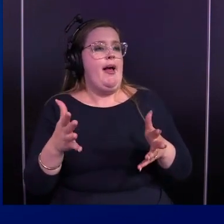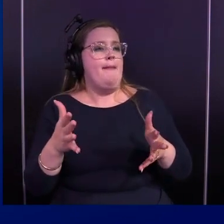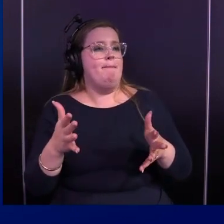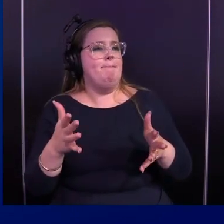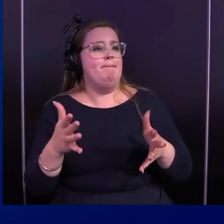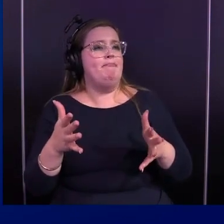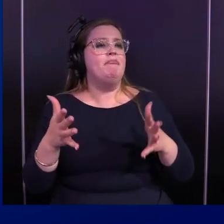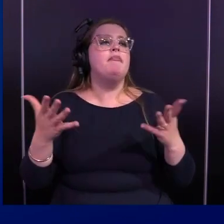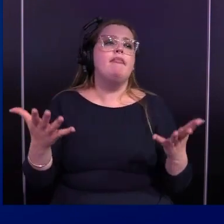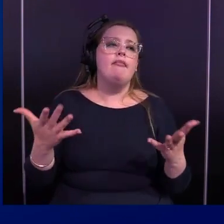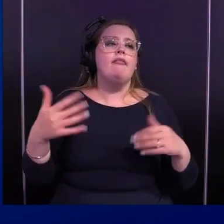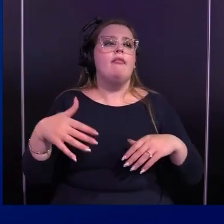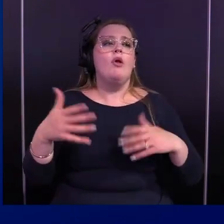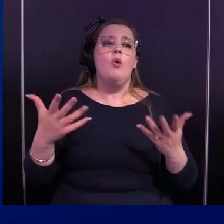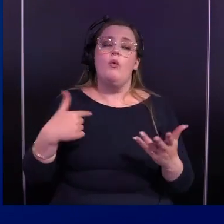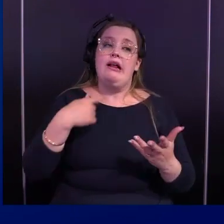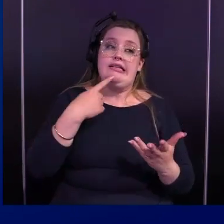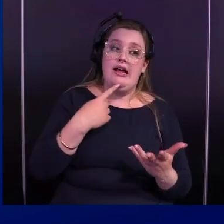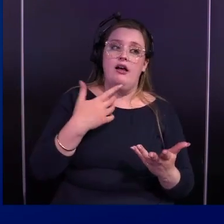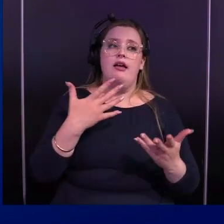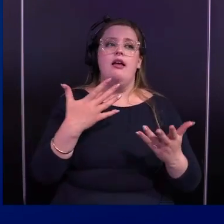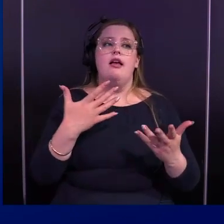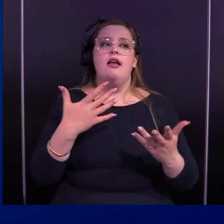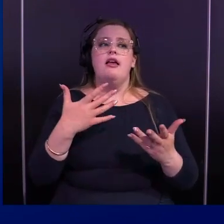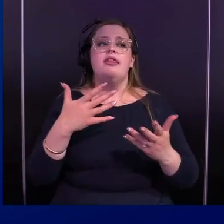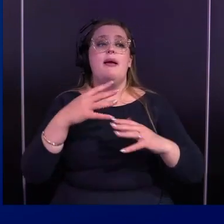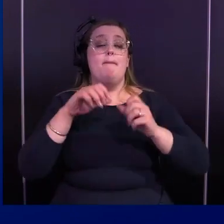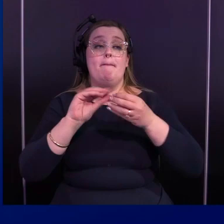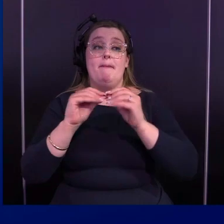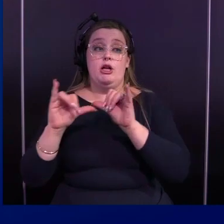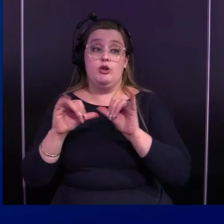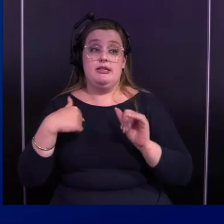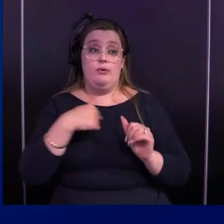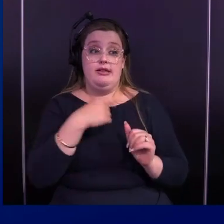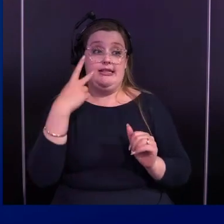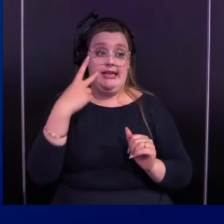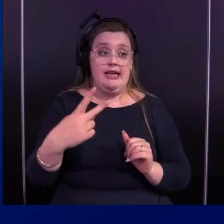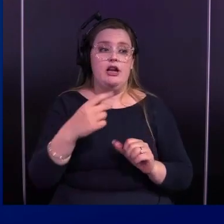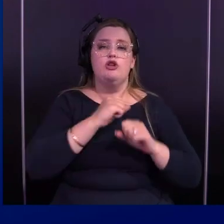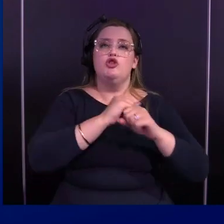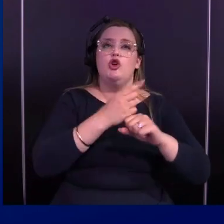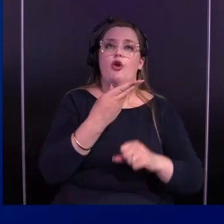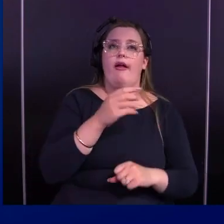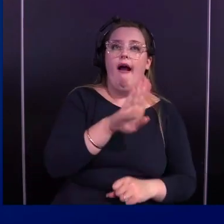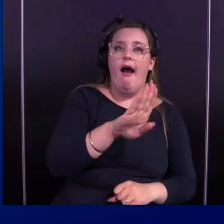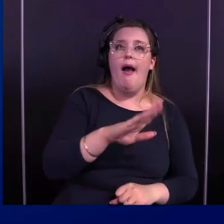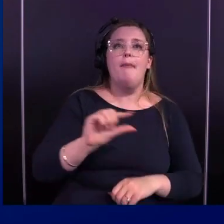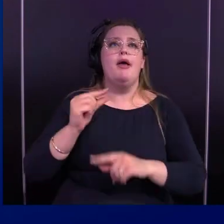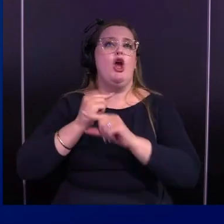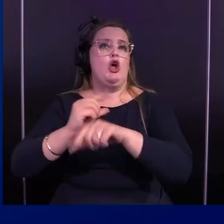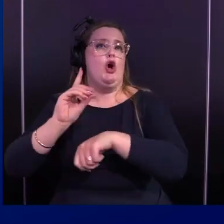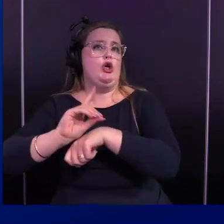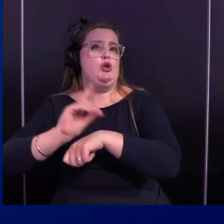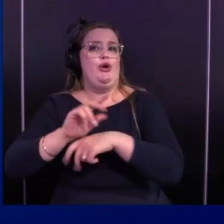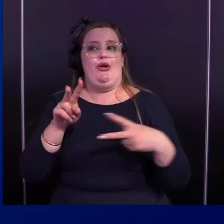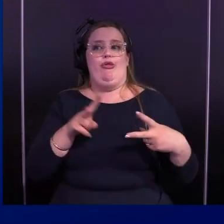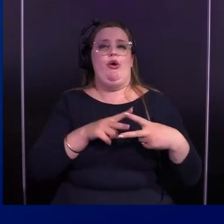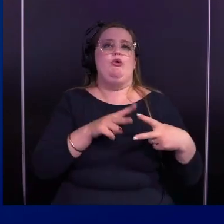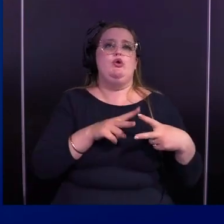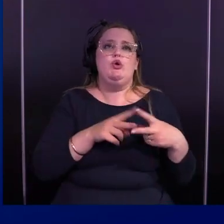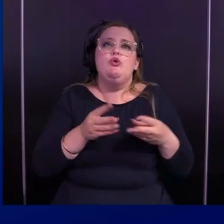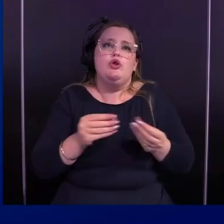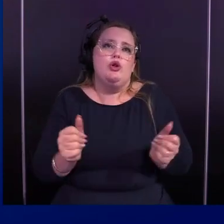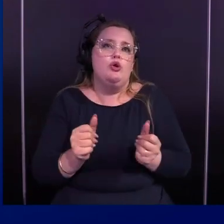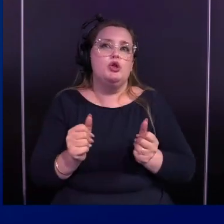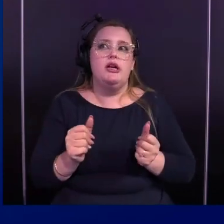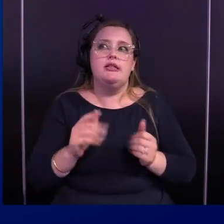tell you is the metrics we're seeing is that Security Hub and GuardDuty are the number 1 and 2 solutions that folks are